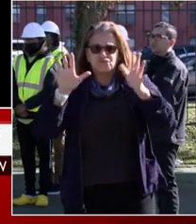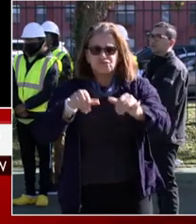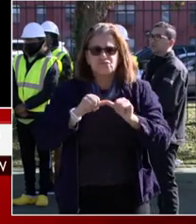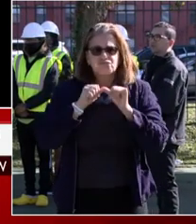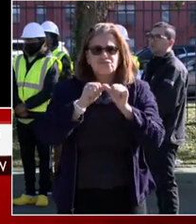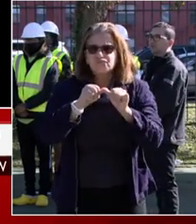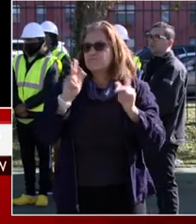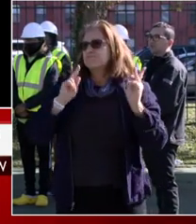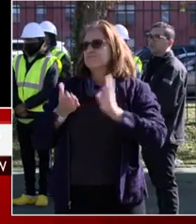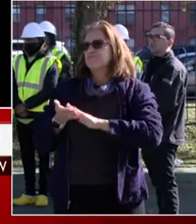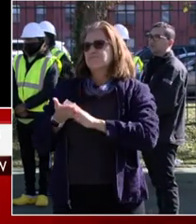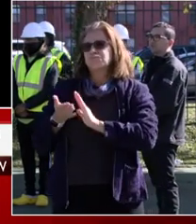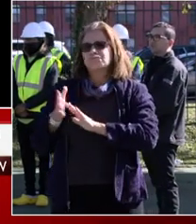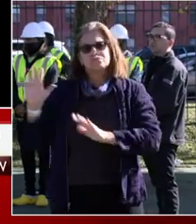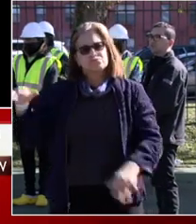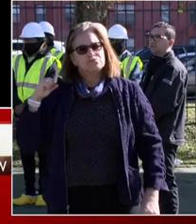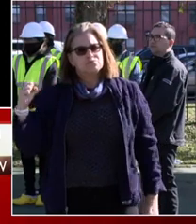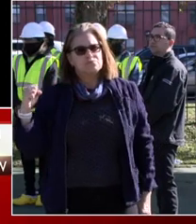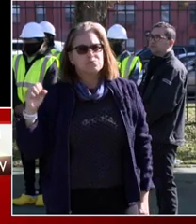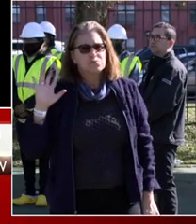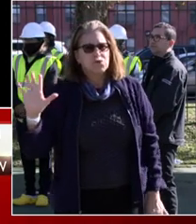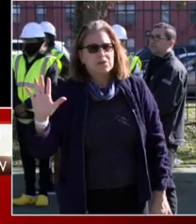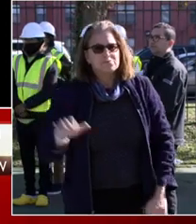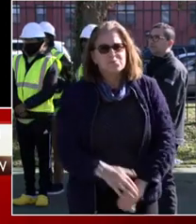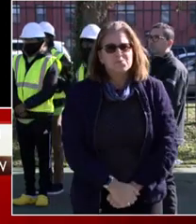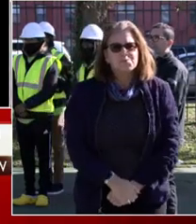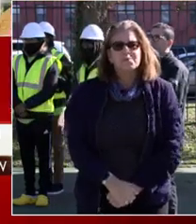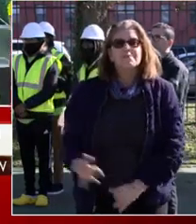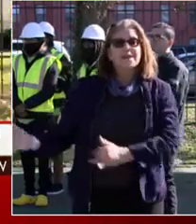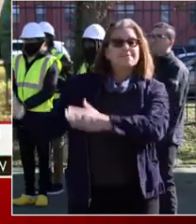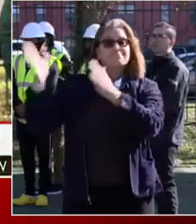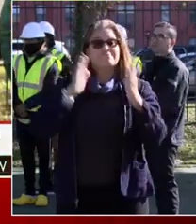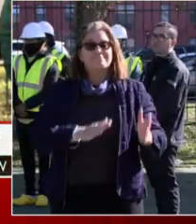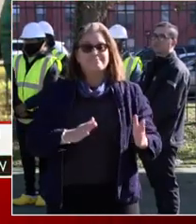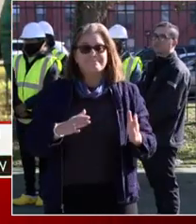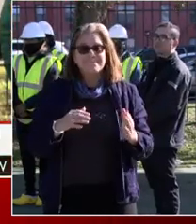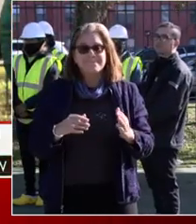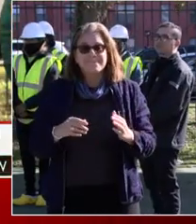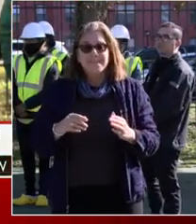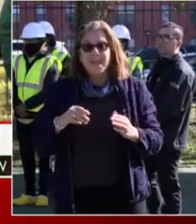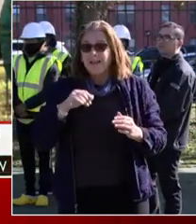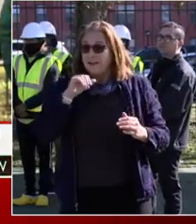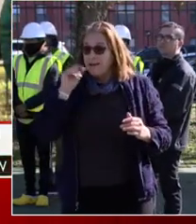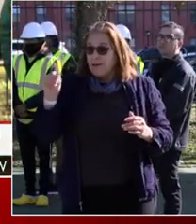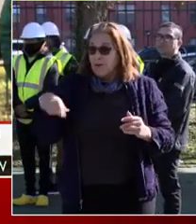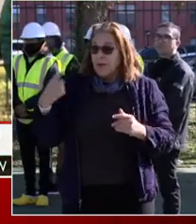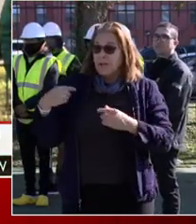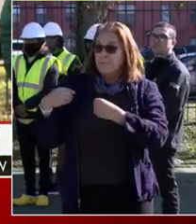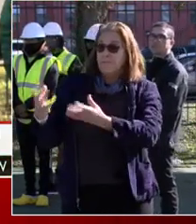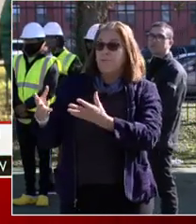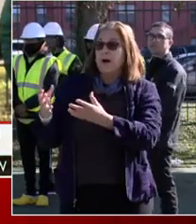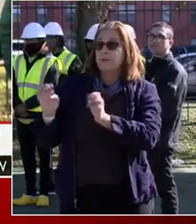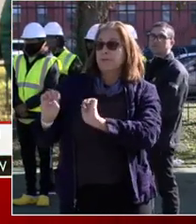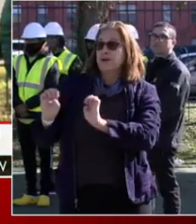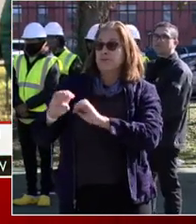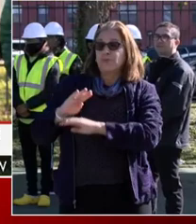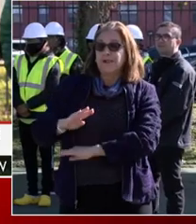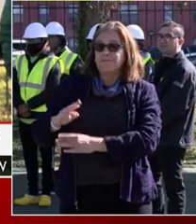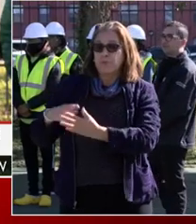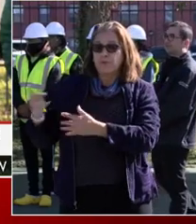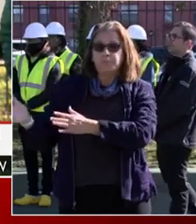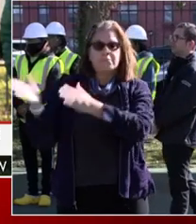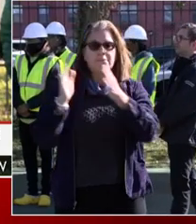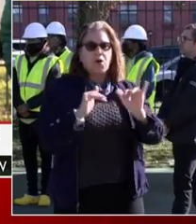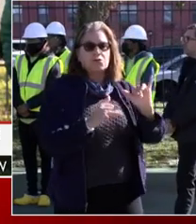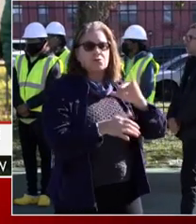So even better than providing emergency relief, which is what I was just talking about, we set up funds